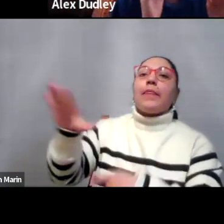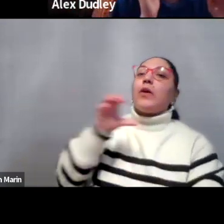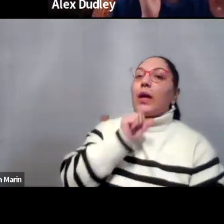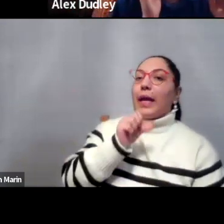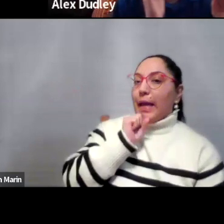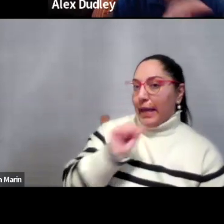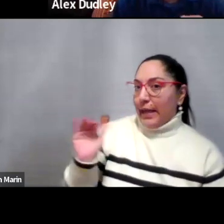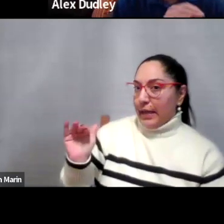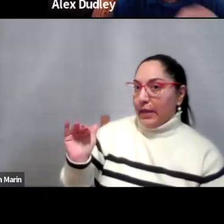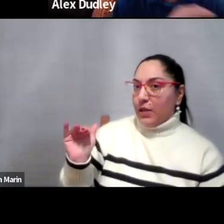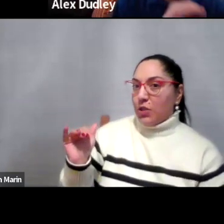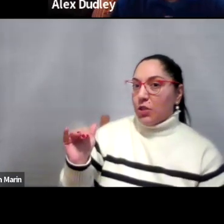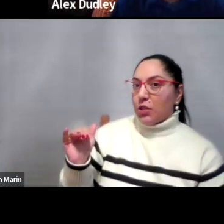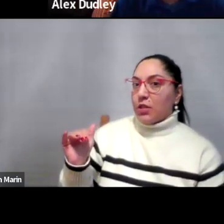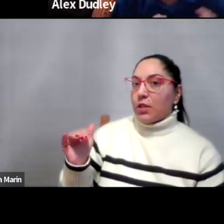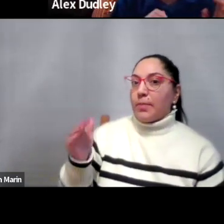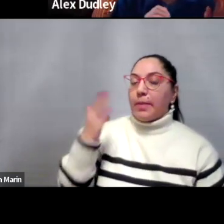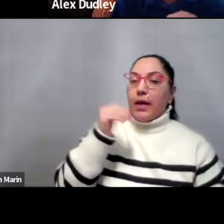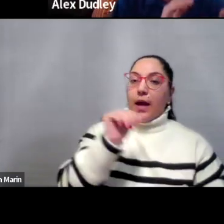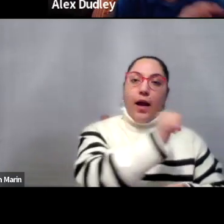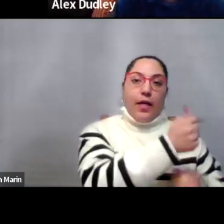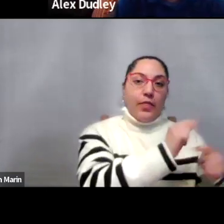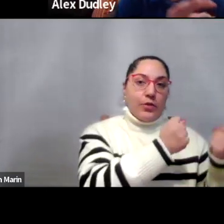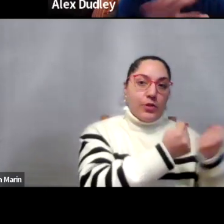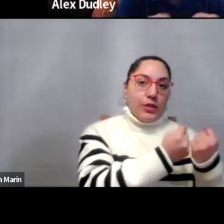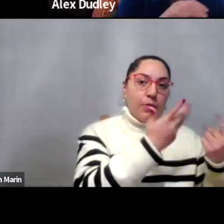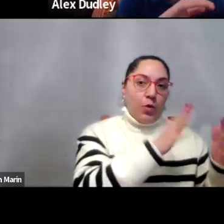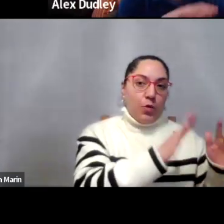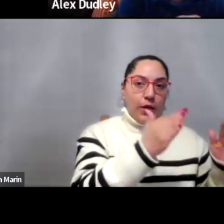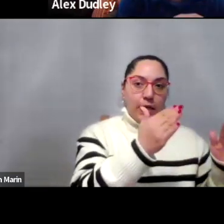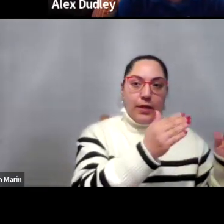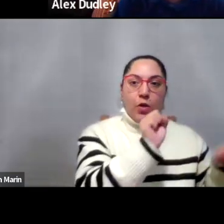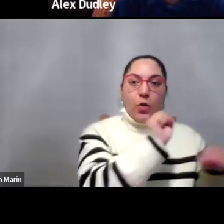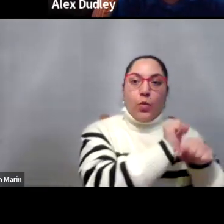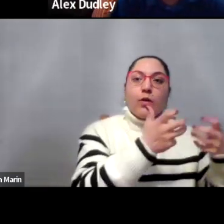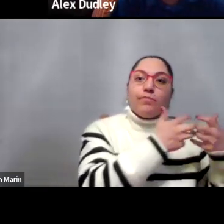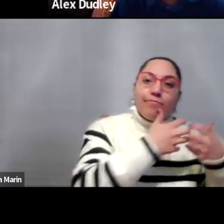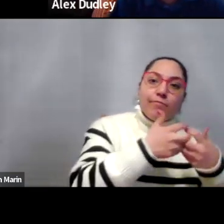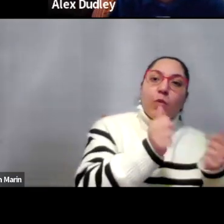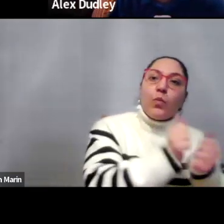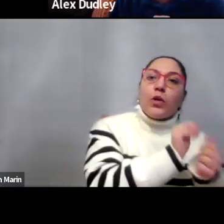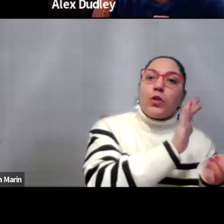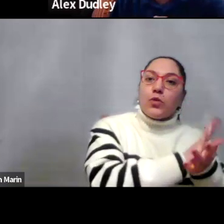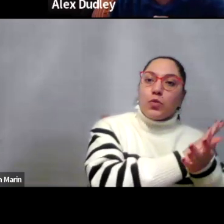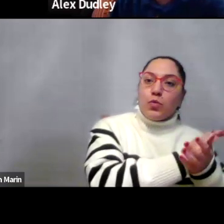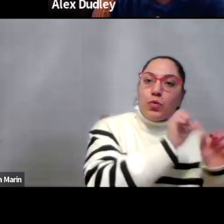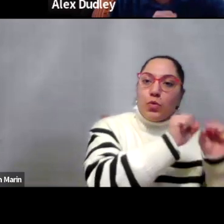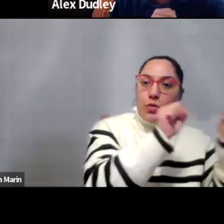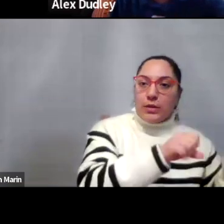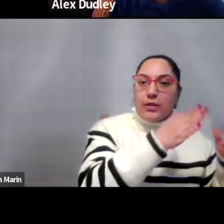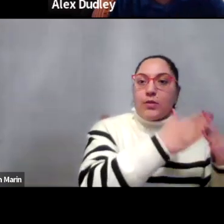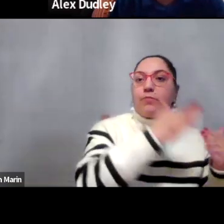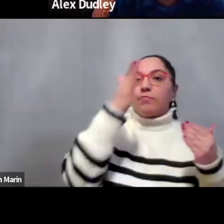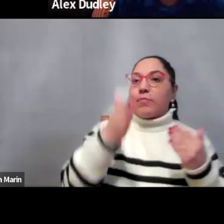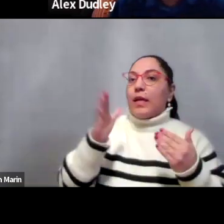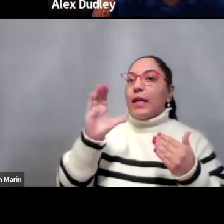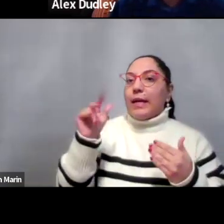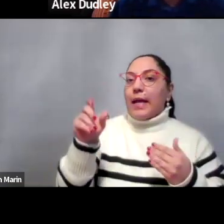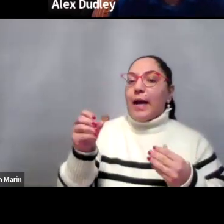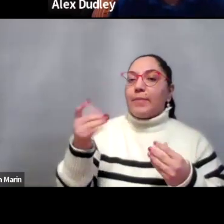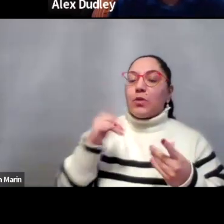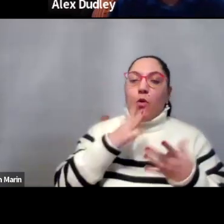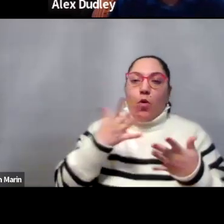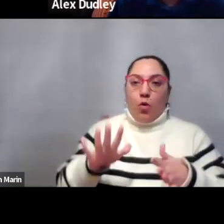team has the expectation that they're going to work with the school system and have that additional element of communication